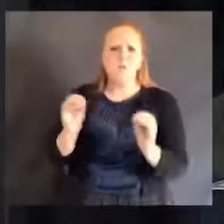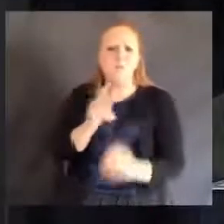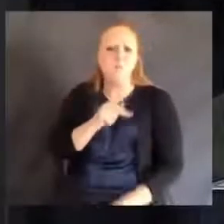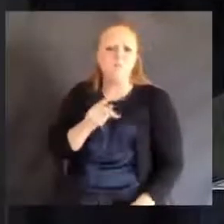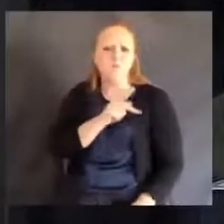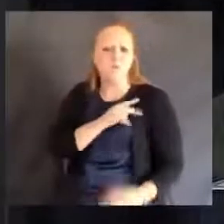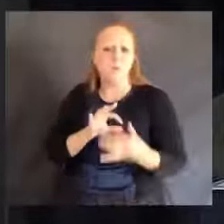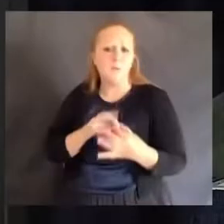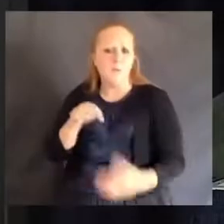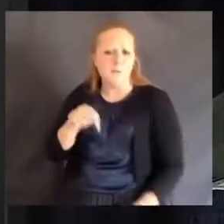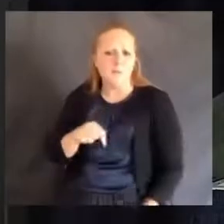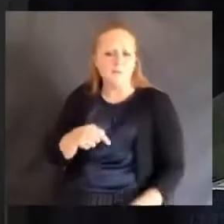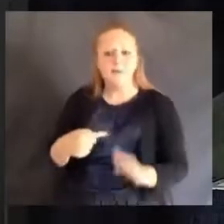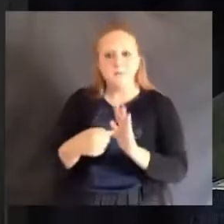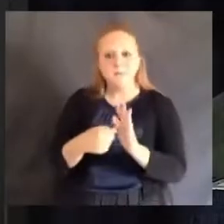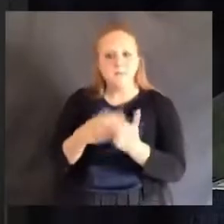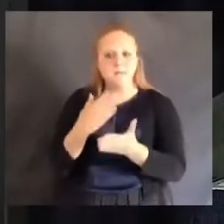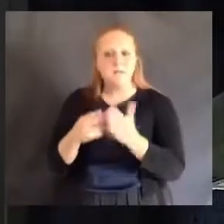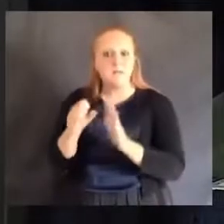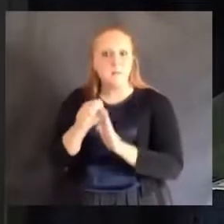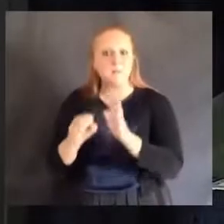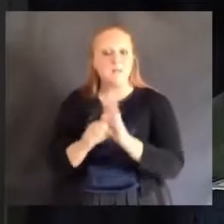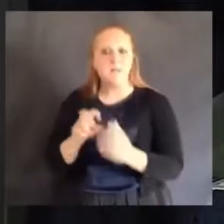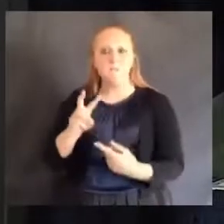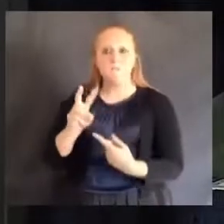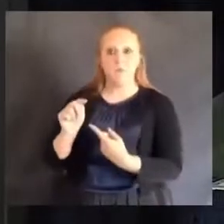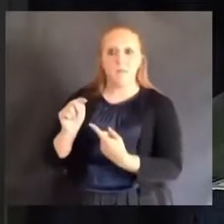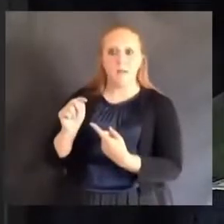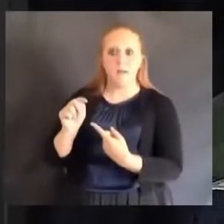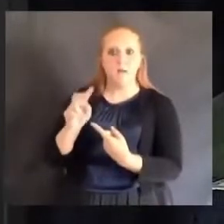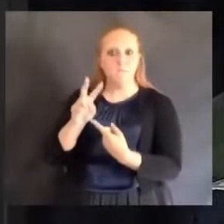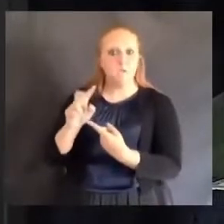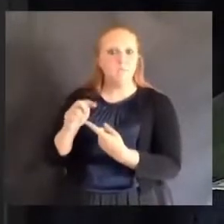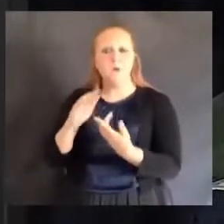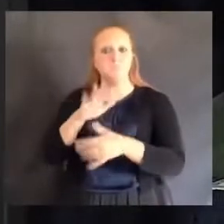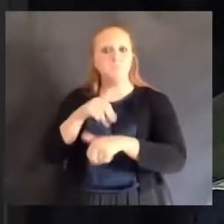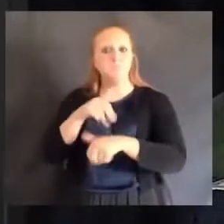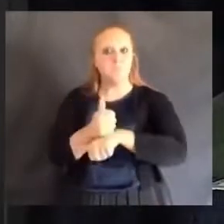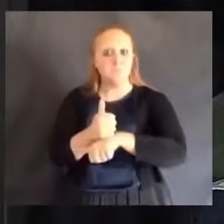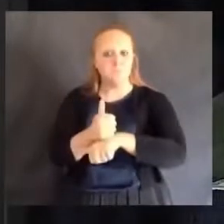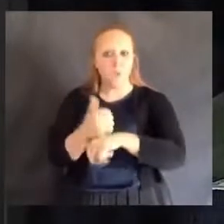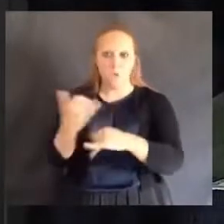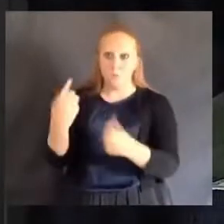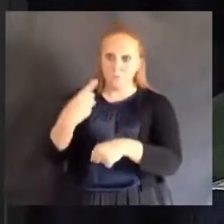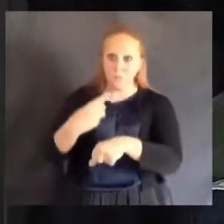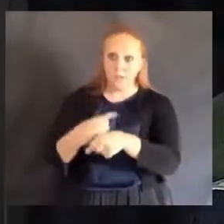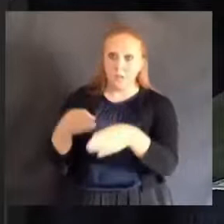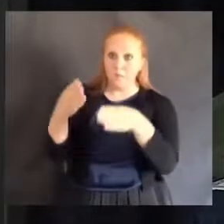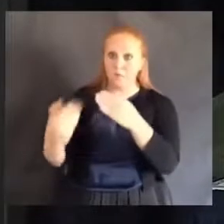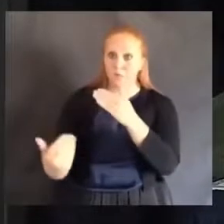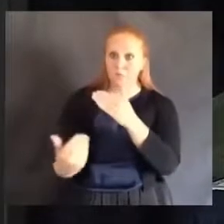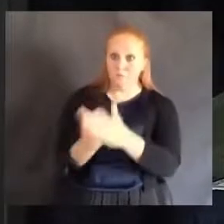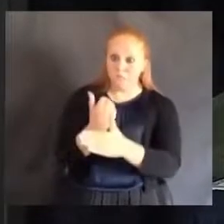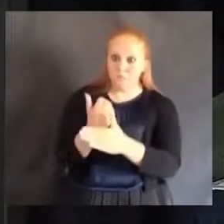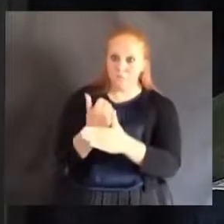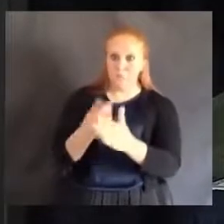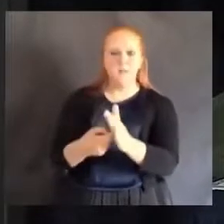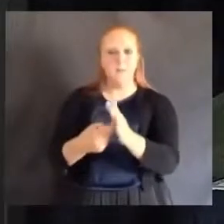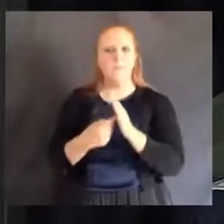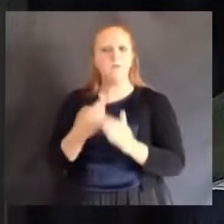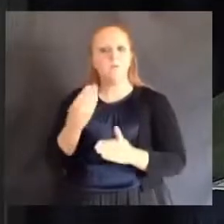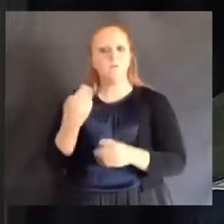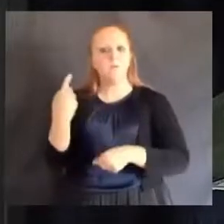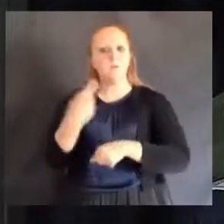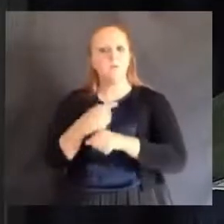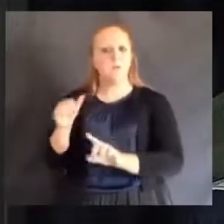for example, Vermont has a blanket quarantine. Anybody who comes into Vermont today has to do a 14-day quarantine when